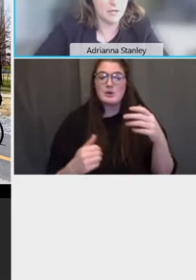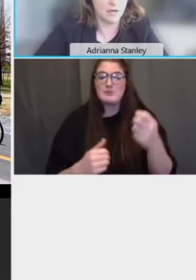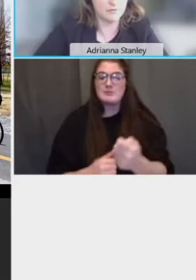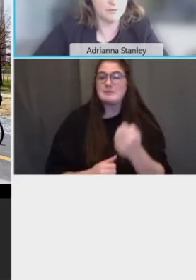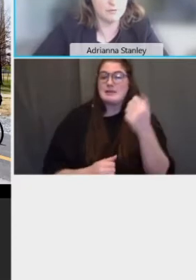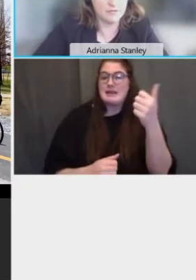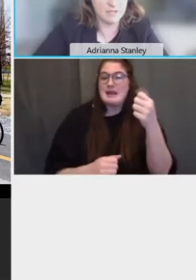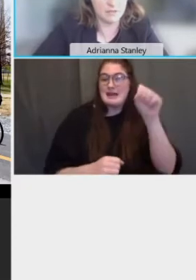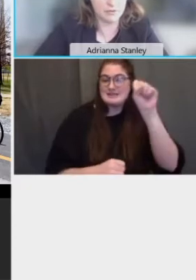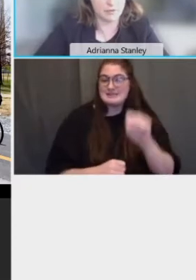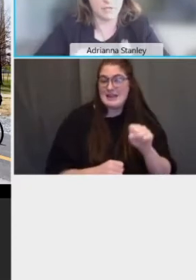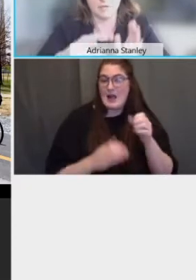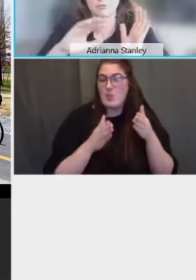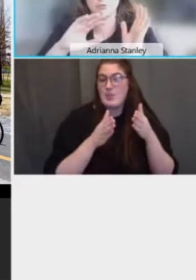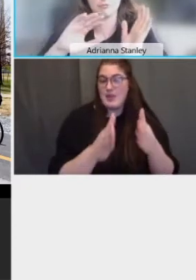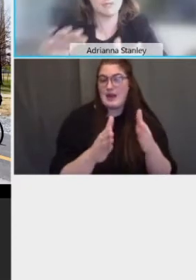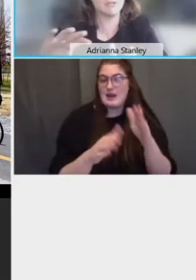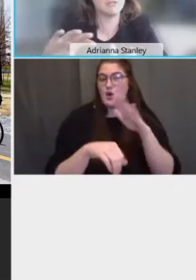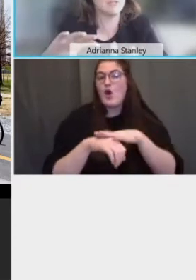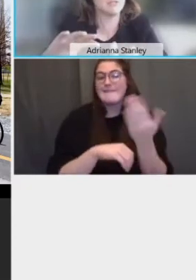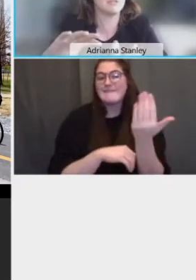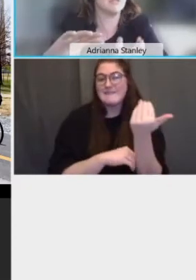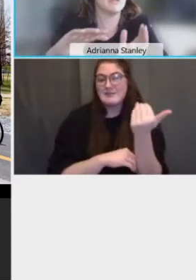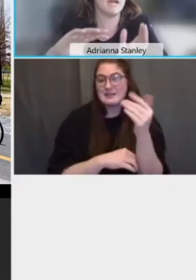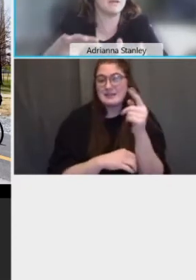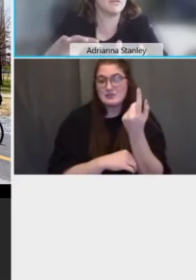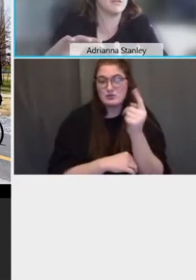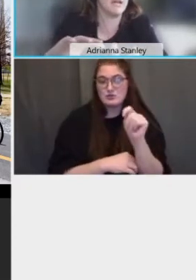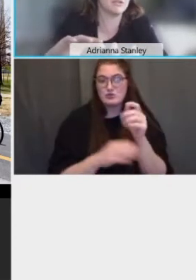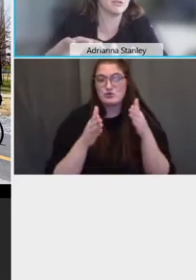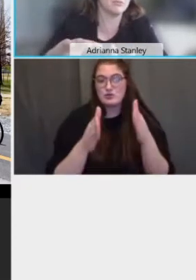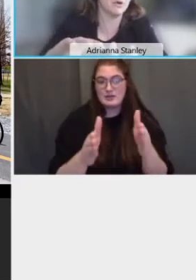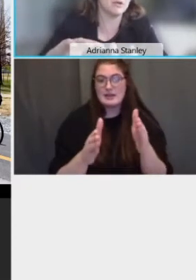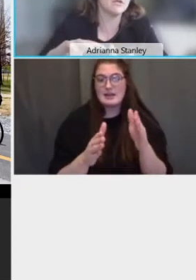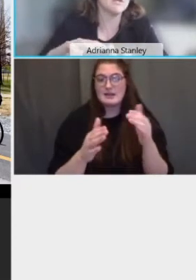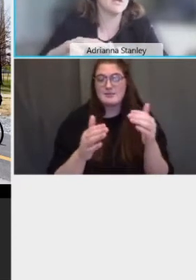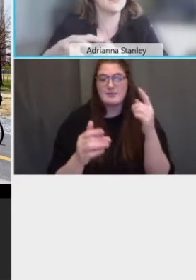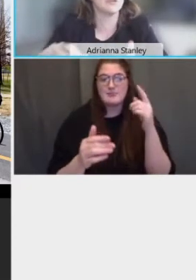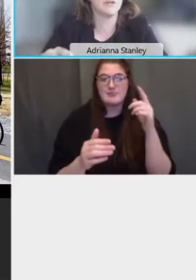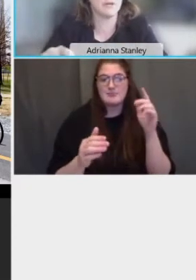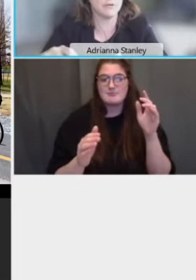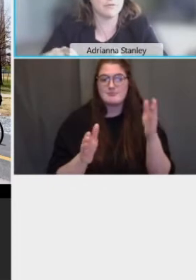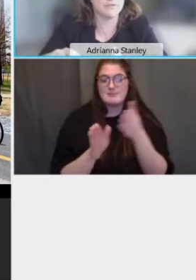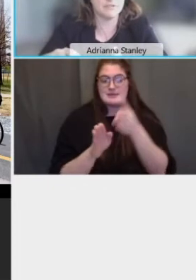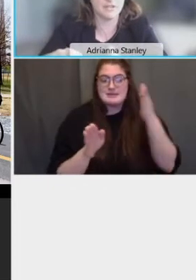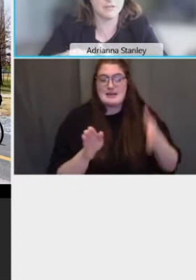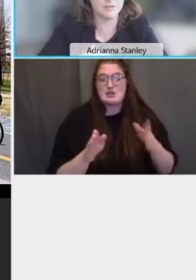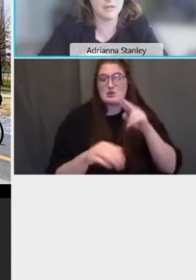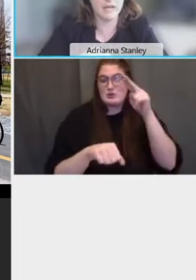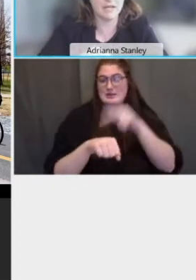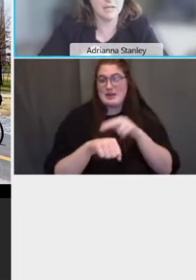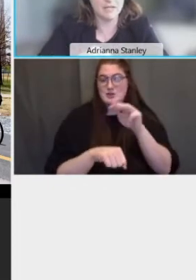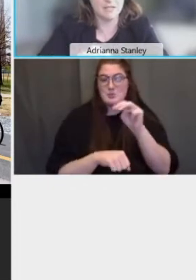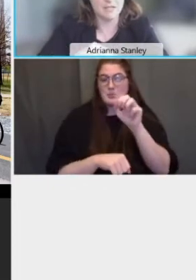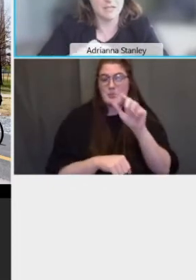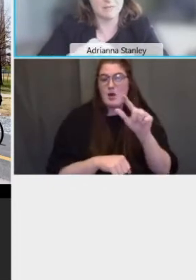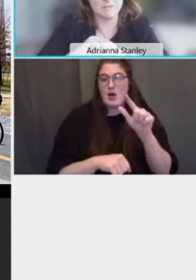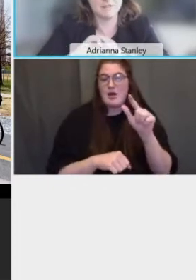lane on 15th, again directly adjacent to the National Mall, and turning that over to the cycle